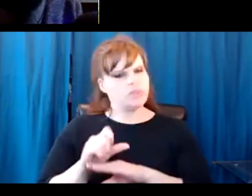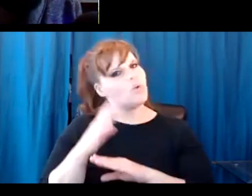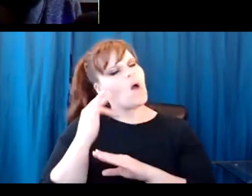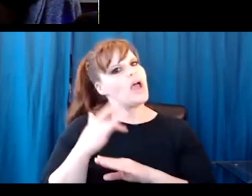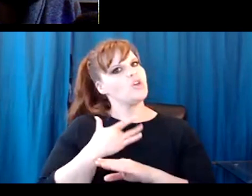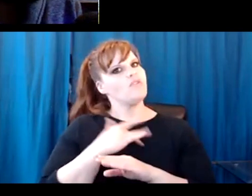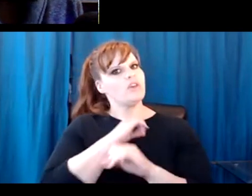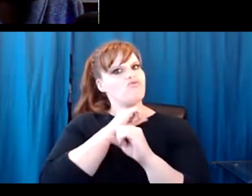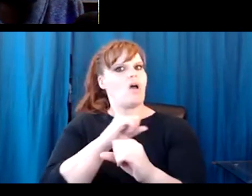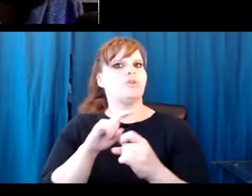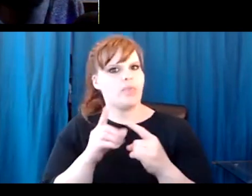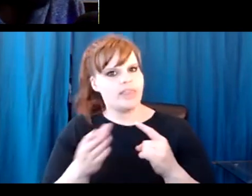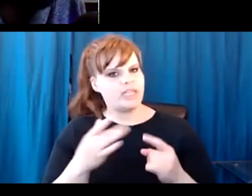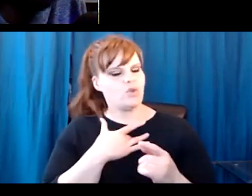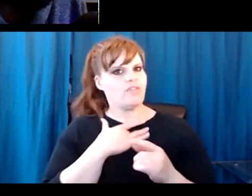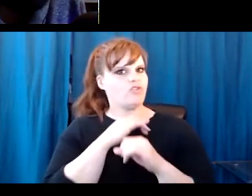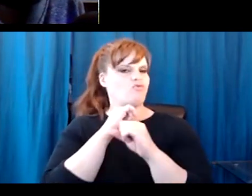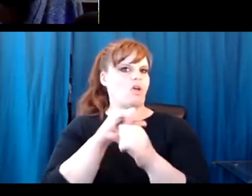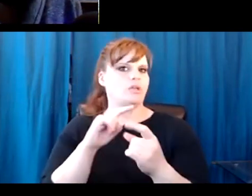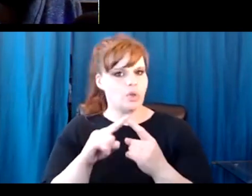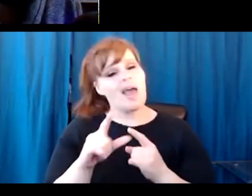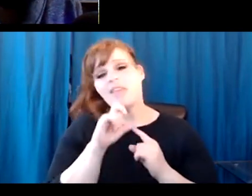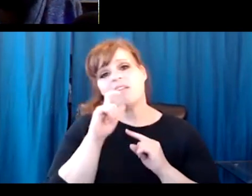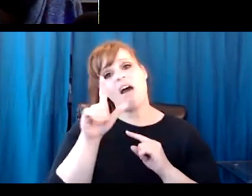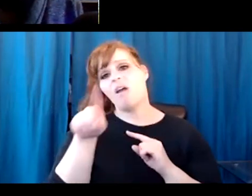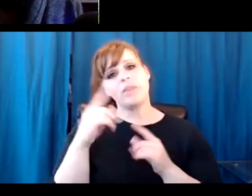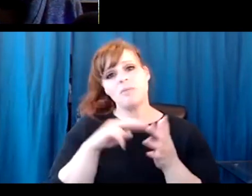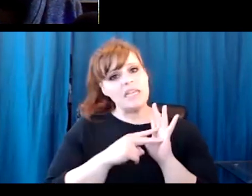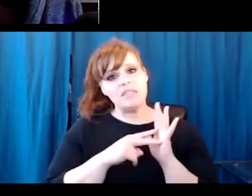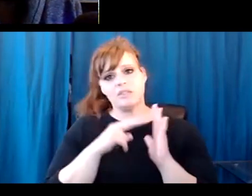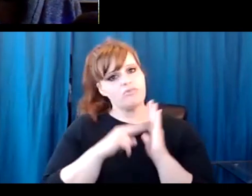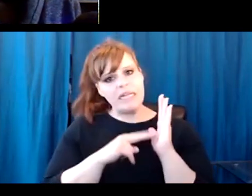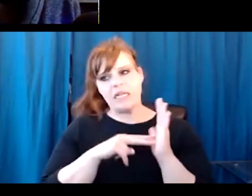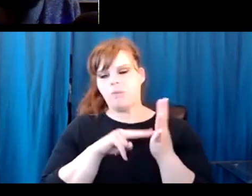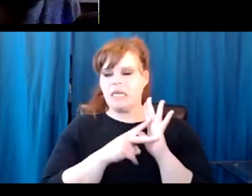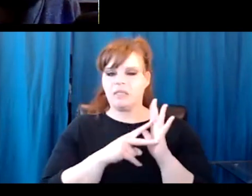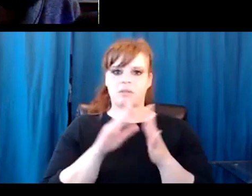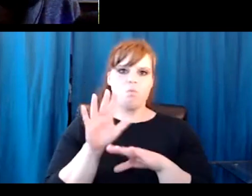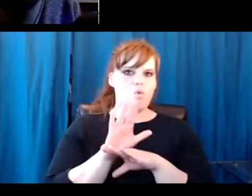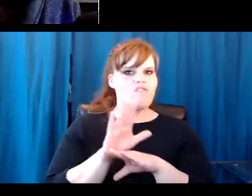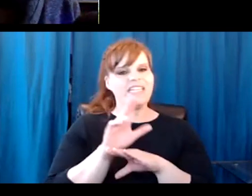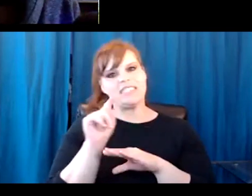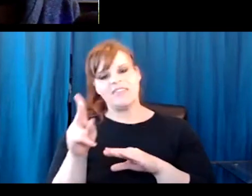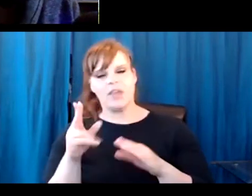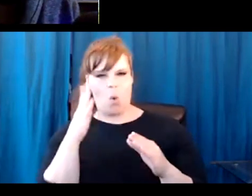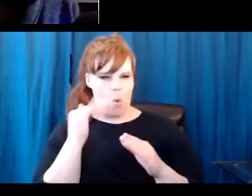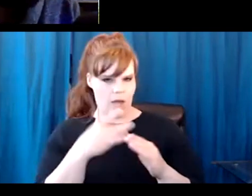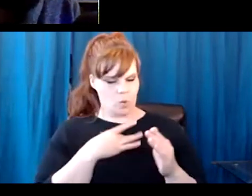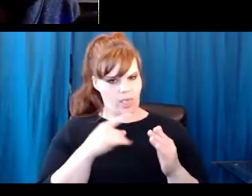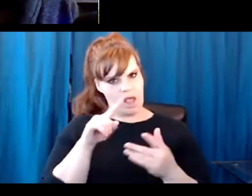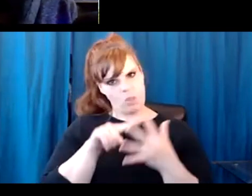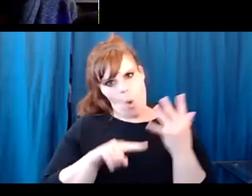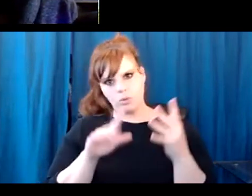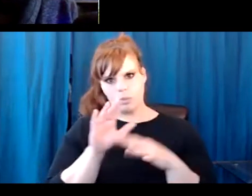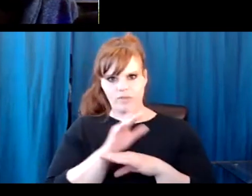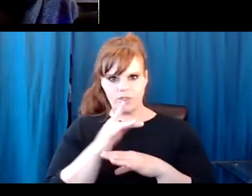that you feel drawn to? And that isn't just reading, but also movies and TV. Like, why do you like the movies that you like? Why are you drawn